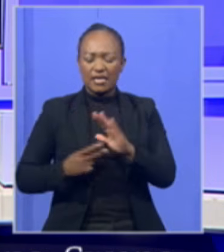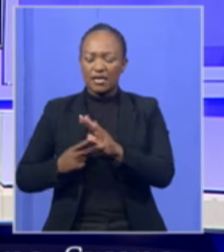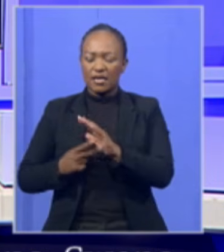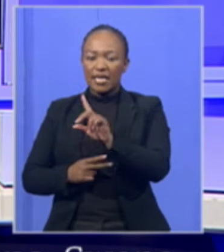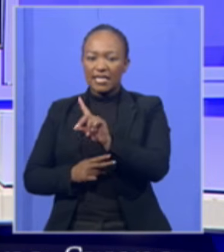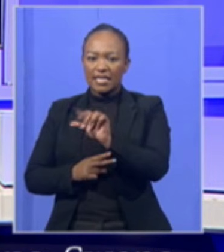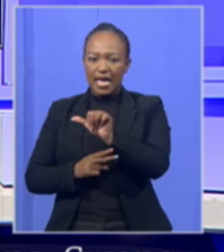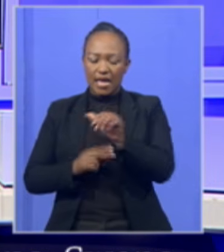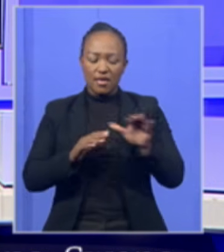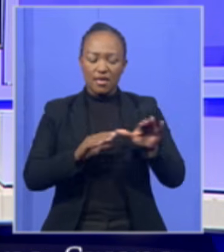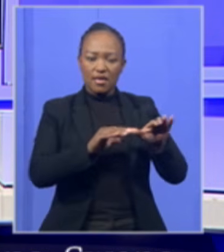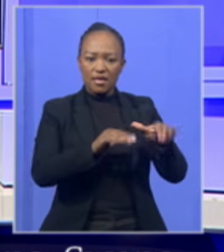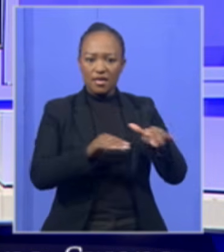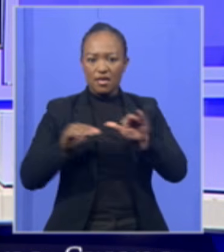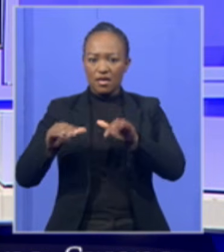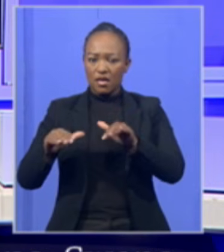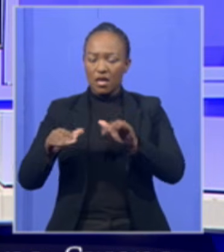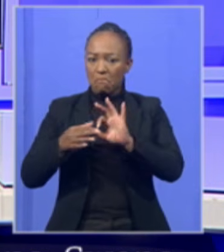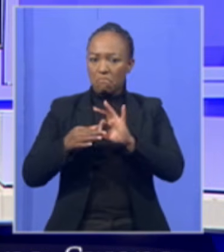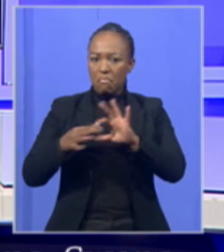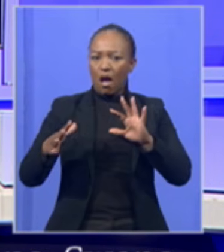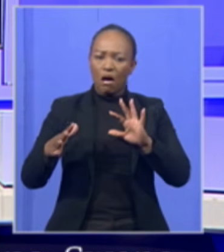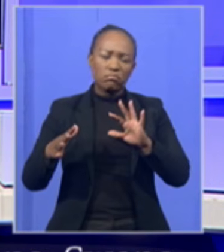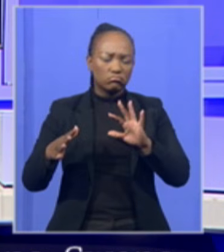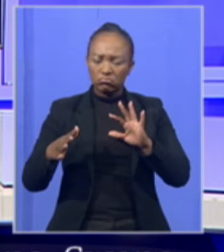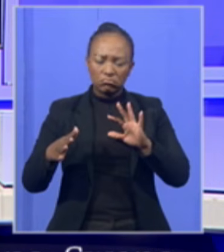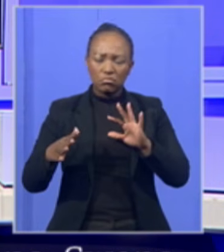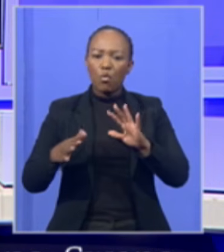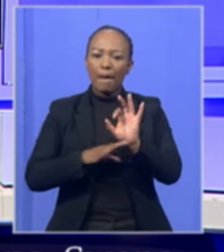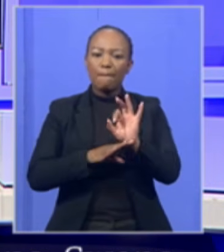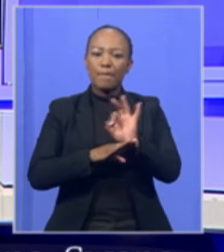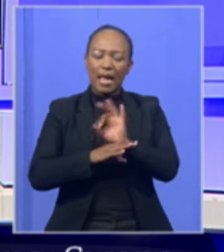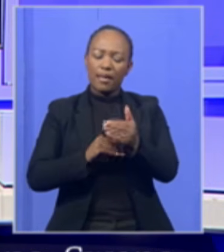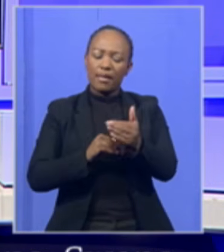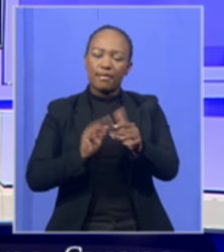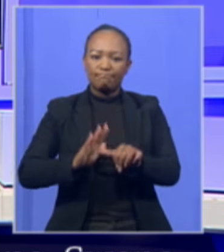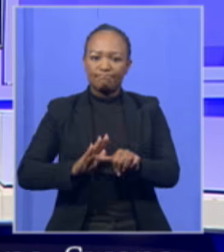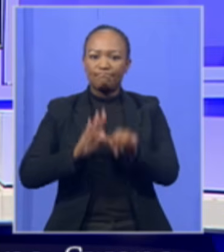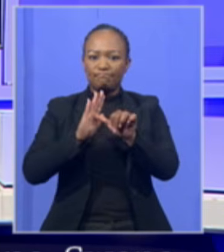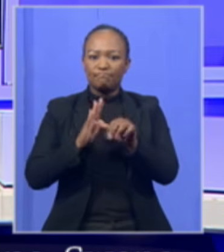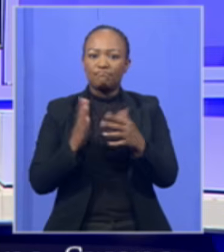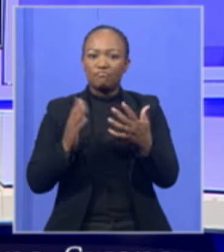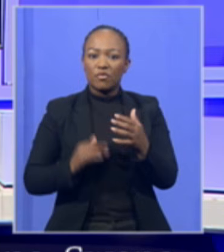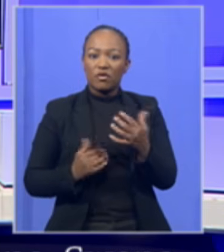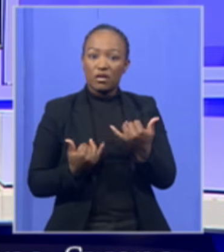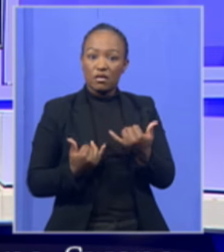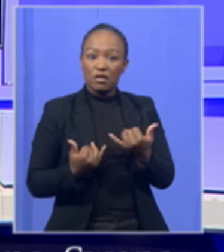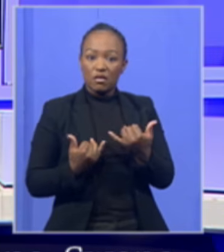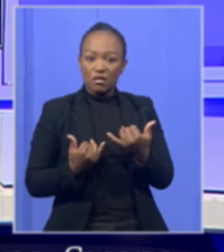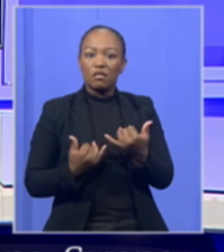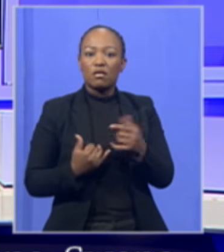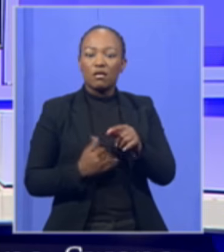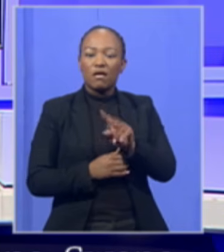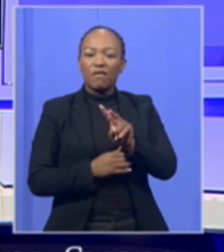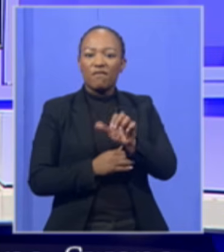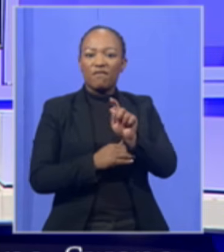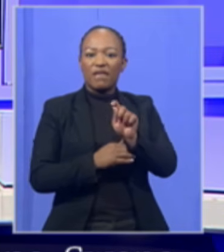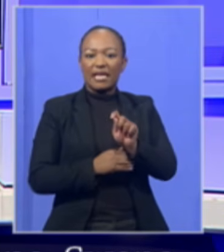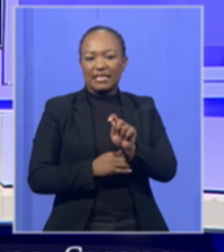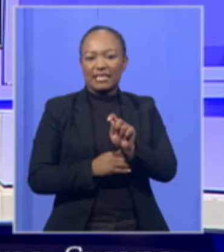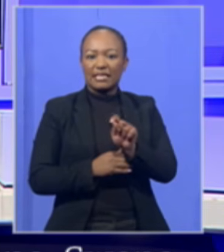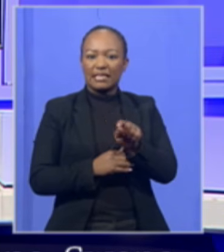a reteletswe ke go dumalana ka ga merero e botlhokwa e akaretsang go atlenegiswa ga tekanyetsokabo ya ngwaga wa ditšhelete wa